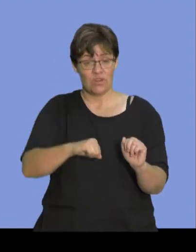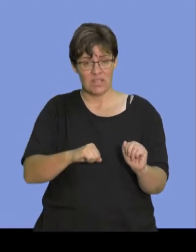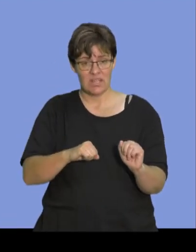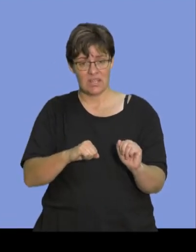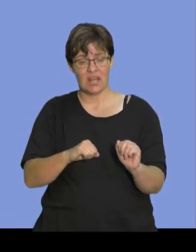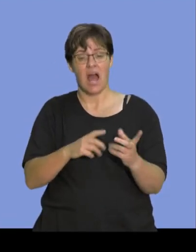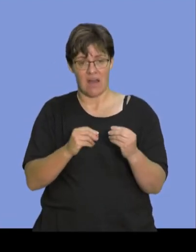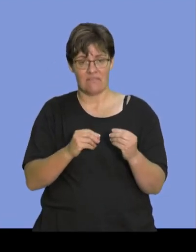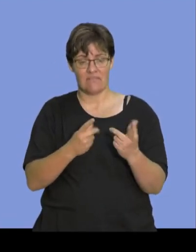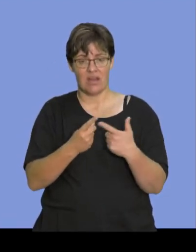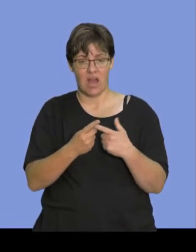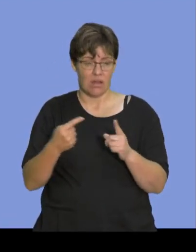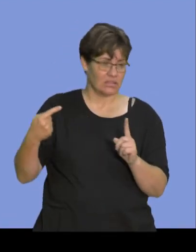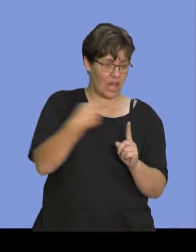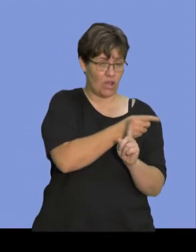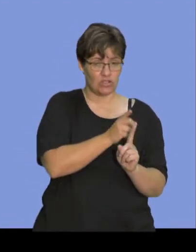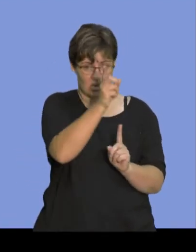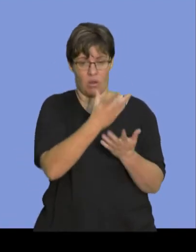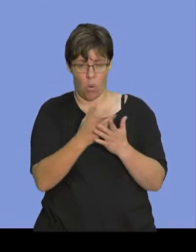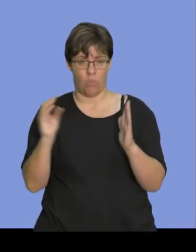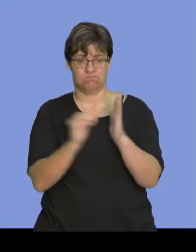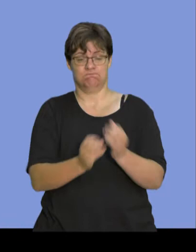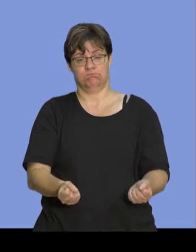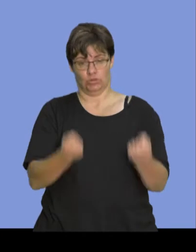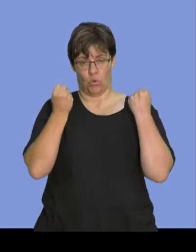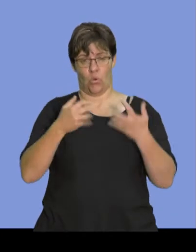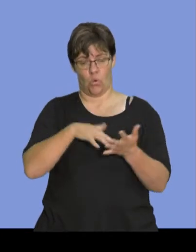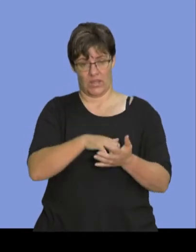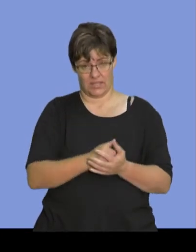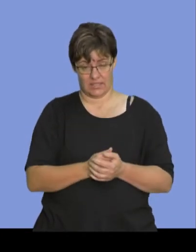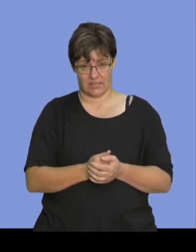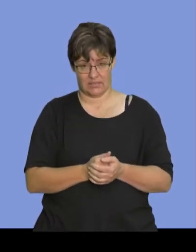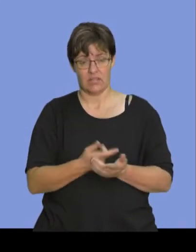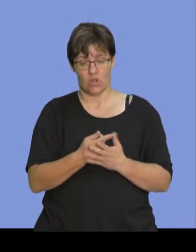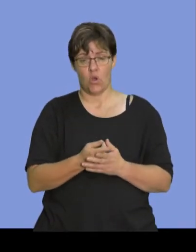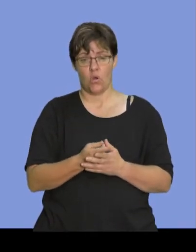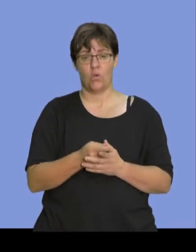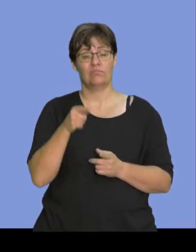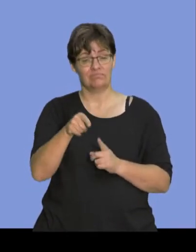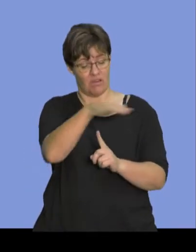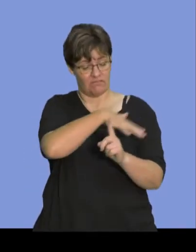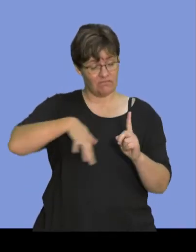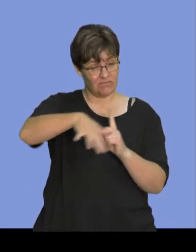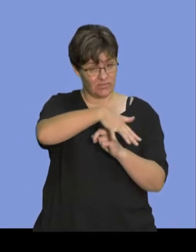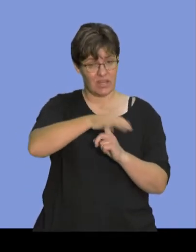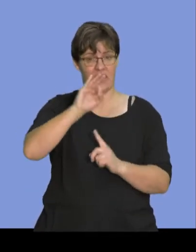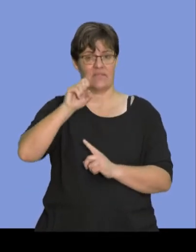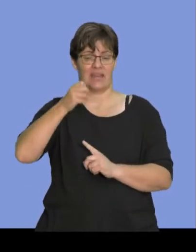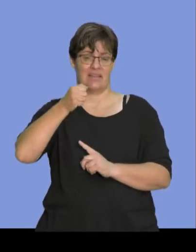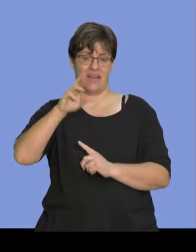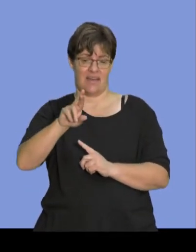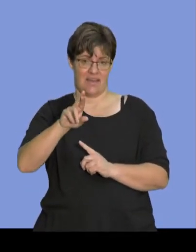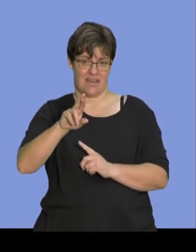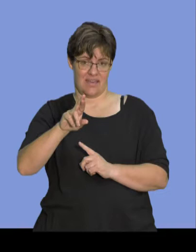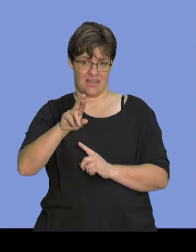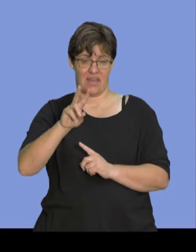we agree that a force has got both magnitude and direction. So a force is actually a vector quantity. Okay,